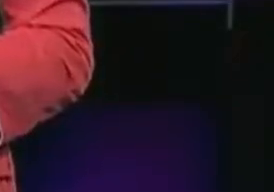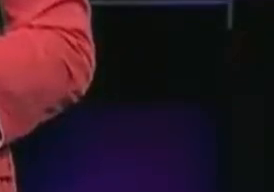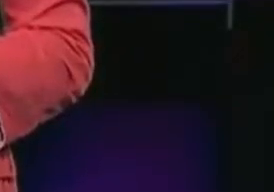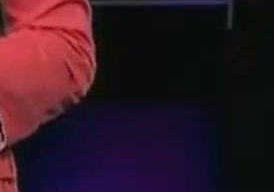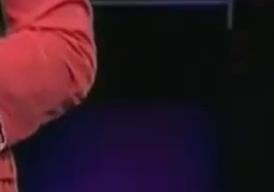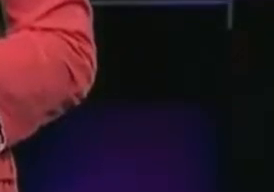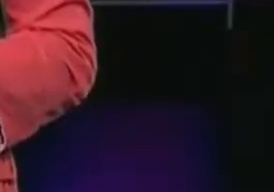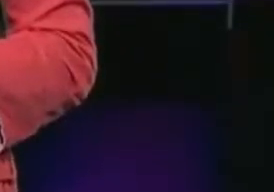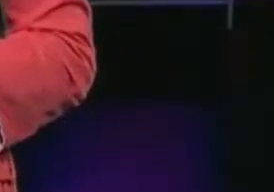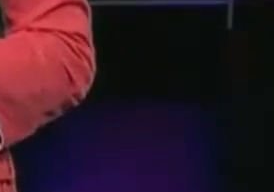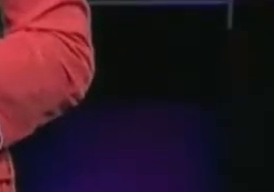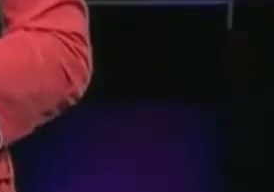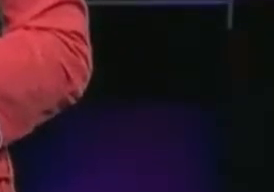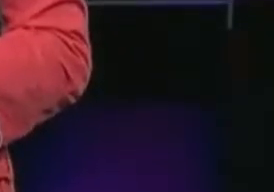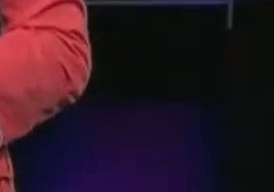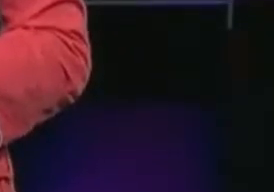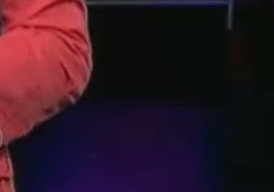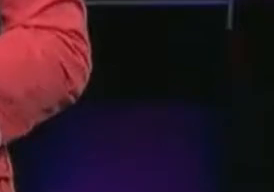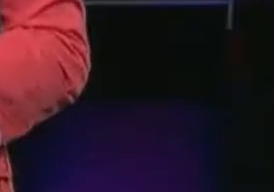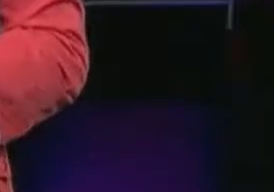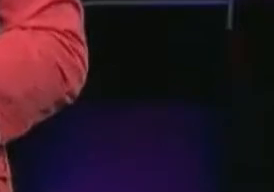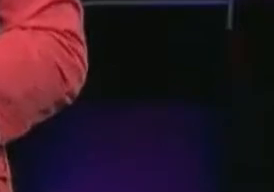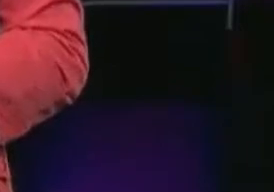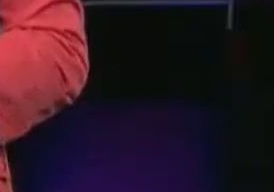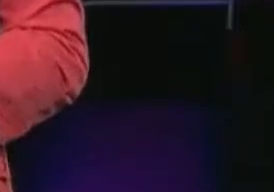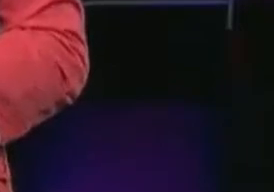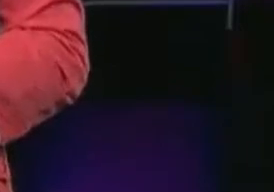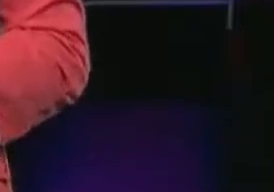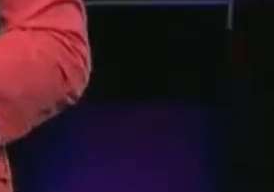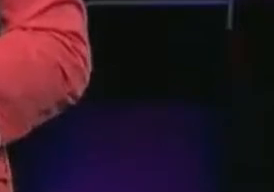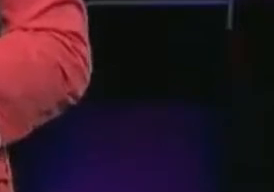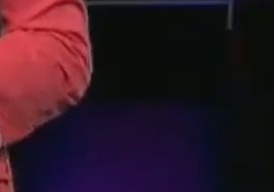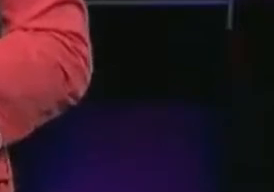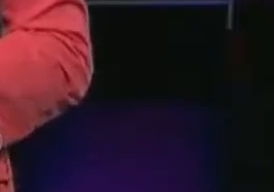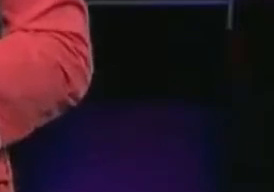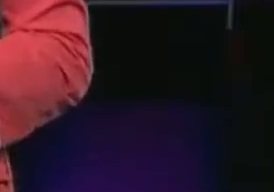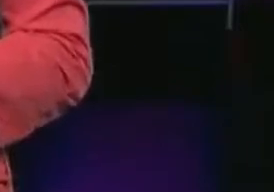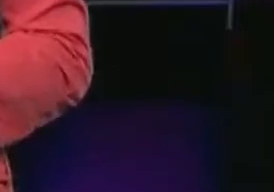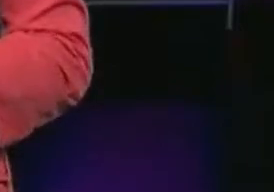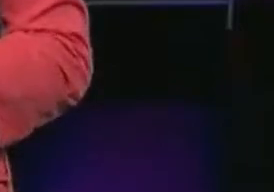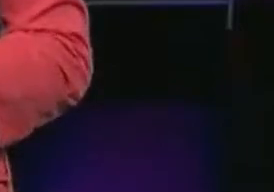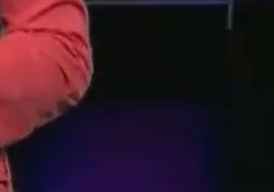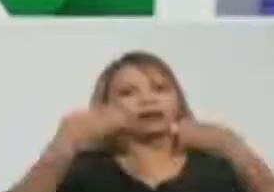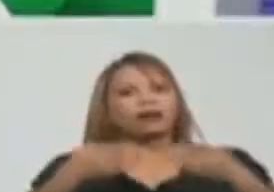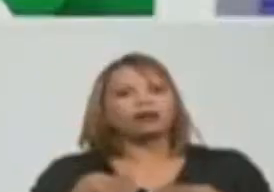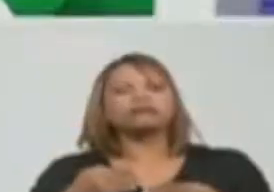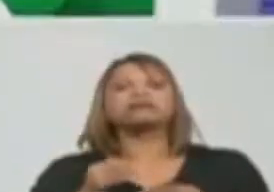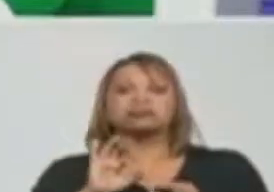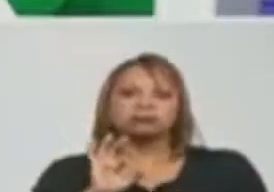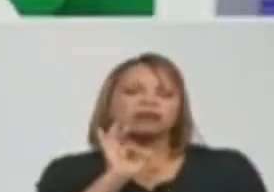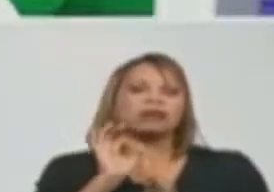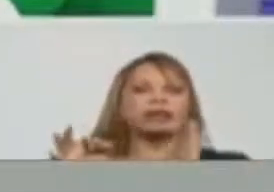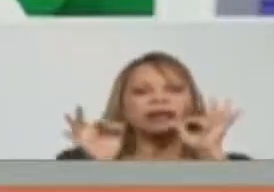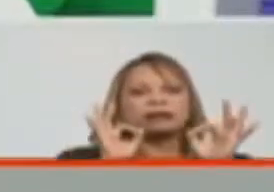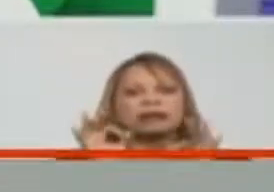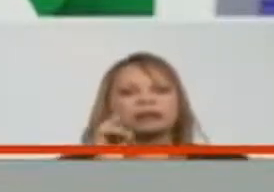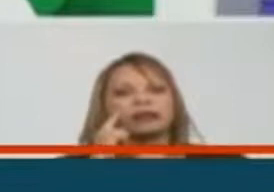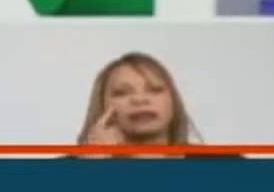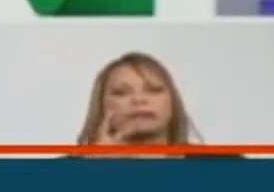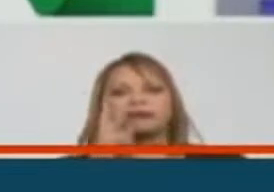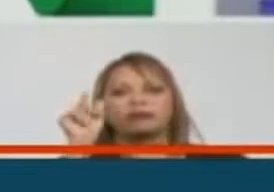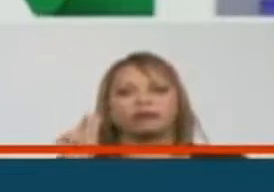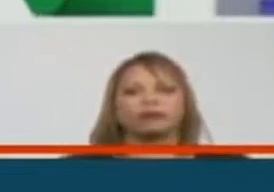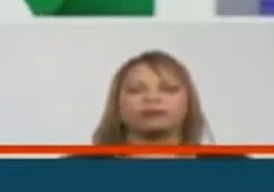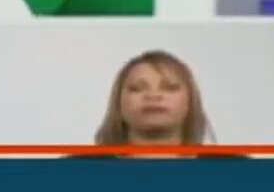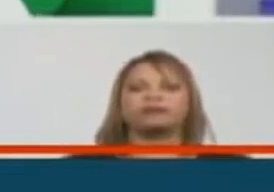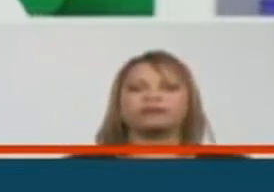And Dr. Duran reported 86 new positive COVID-19 cases confirmed during the past 24 hours. With these samples processed